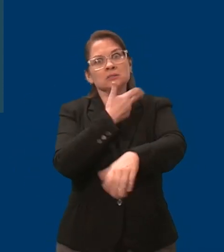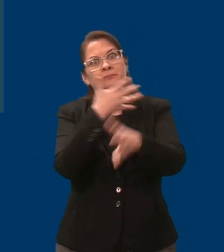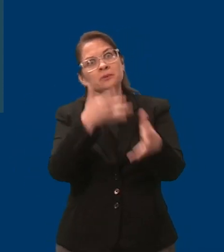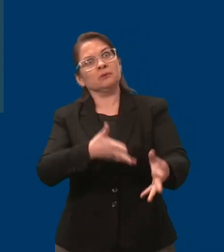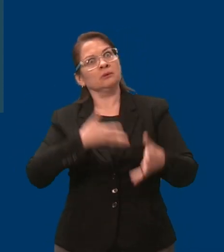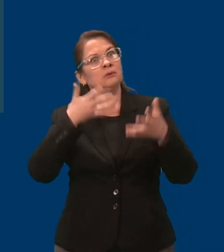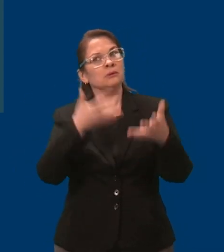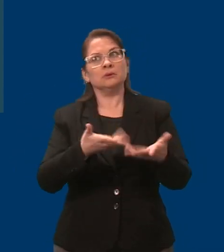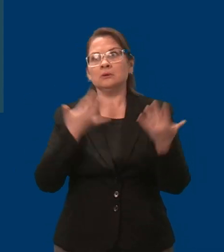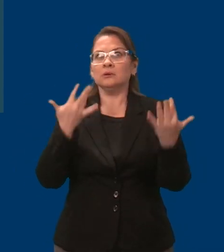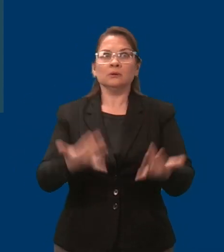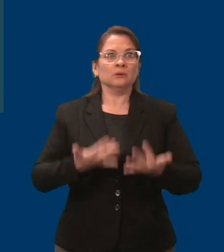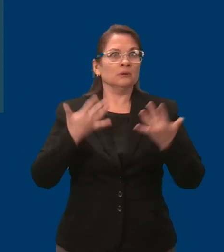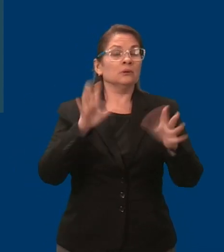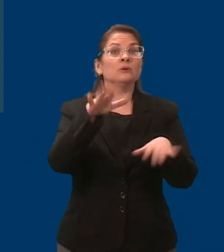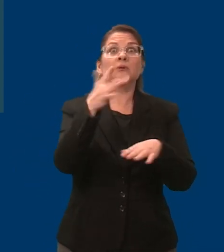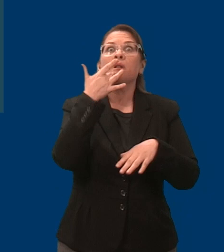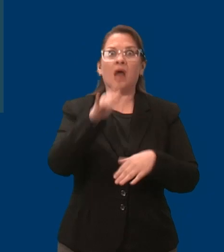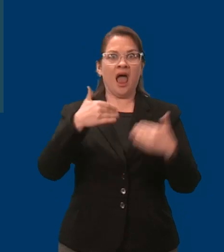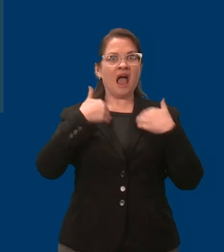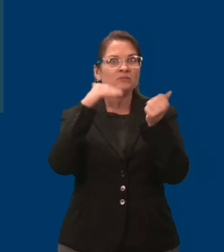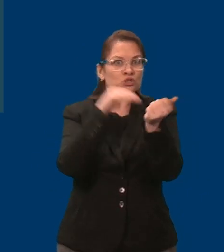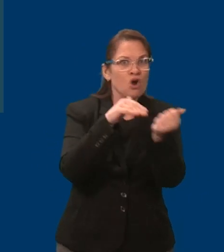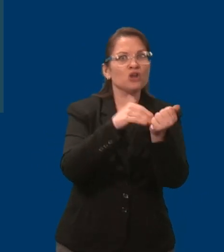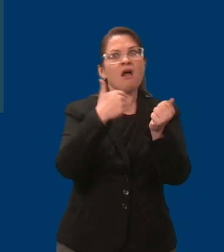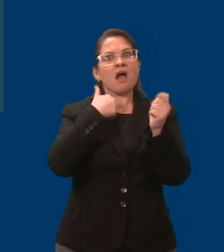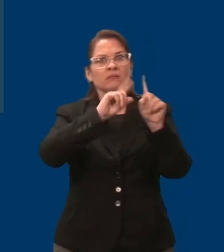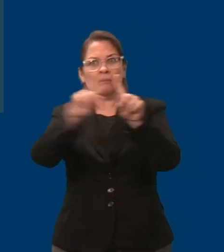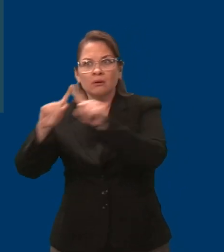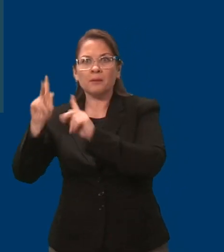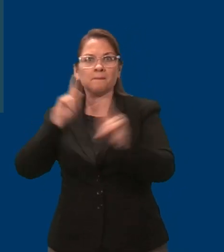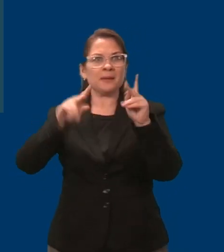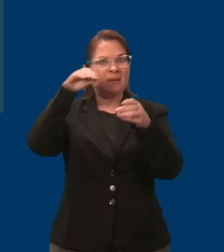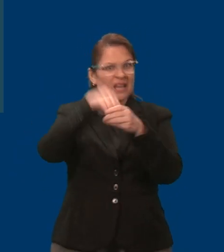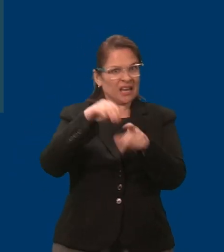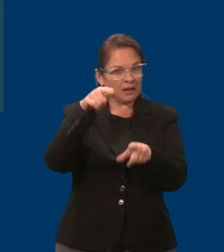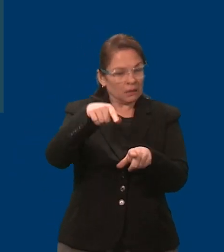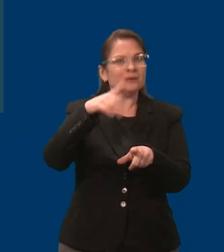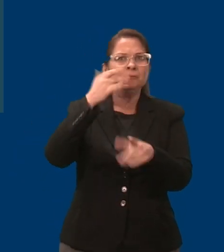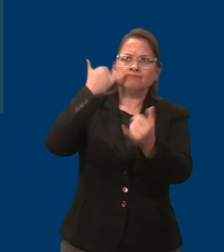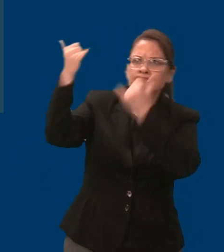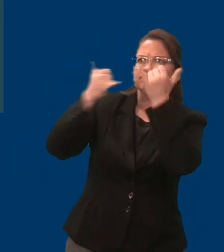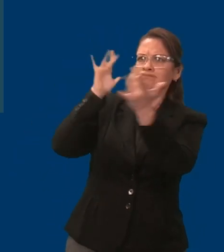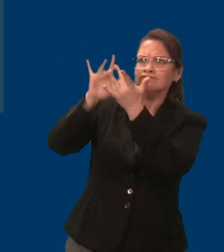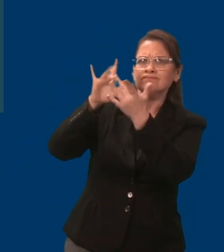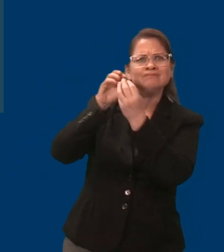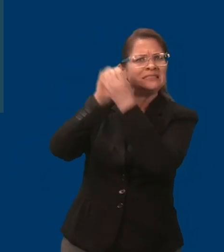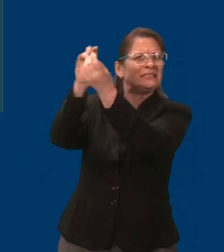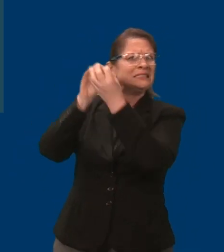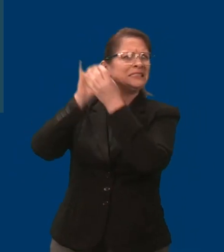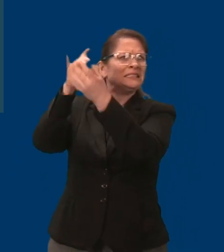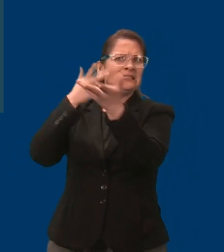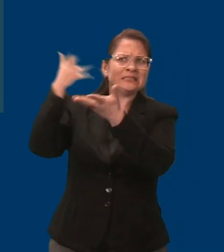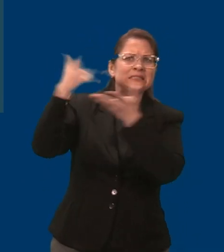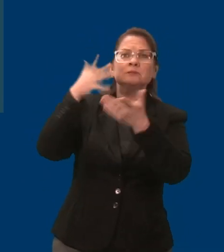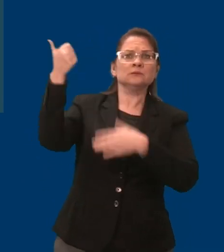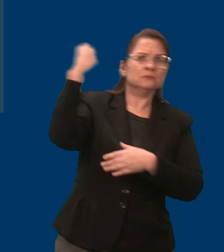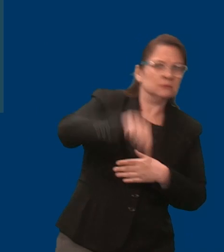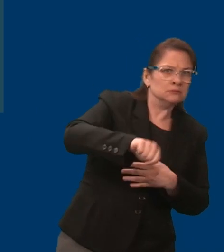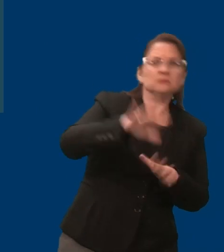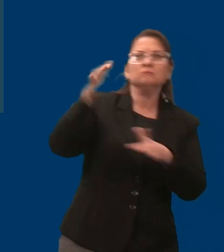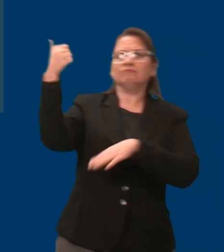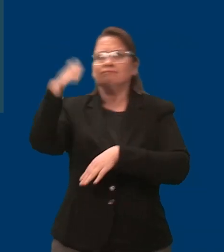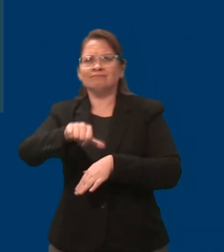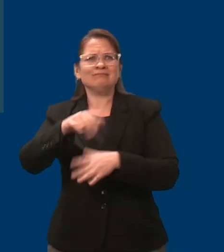daily basis who helped us work with insurance to get this approval. Our insurance at first denied the specific dosage of the medicine that Leo